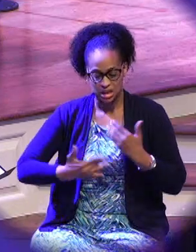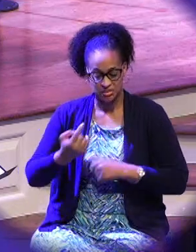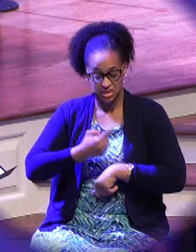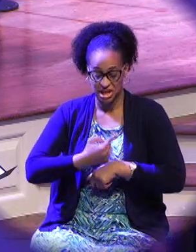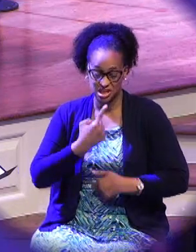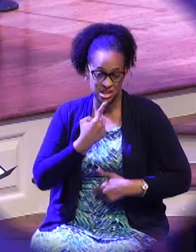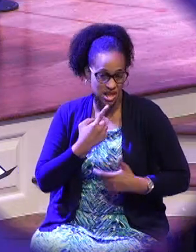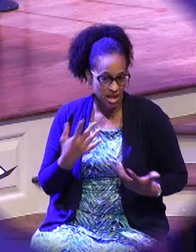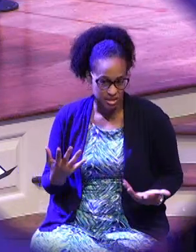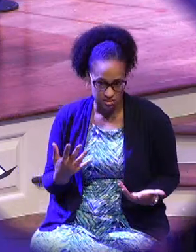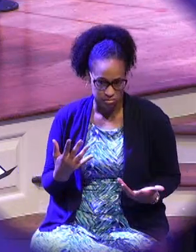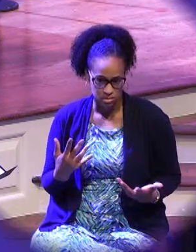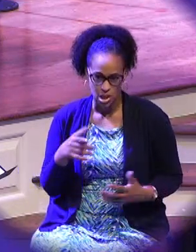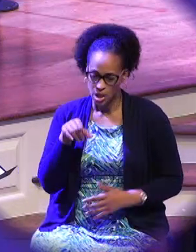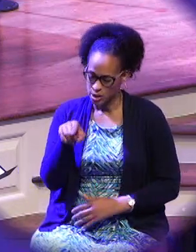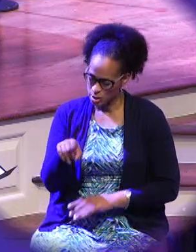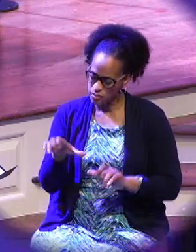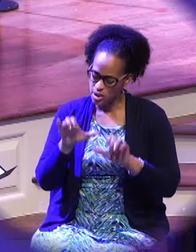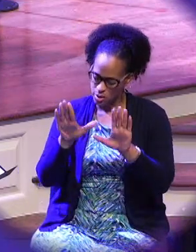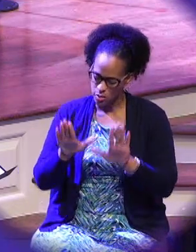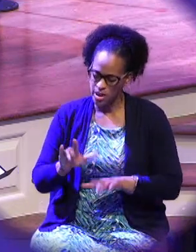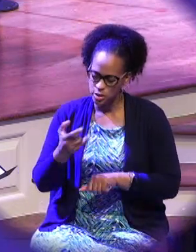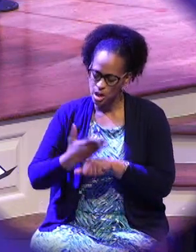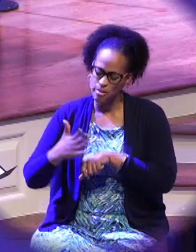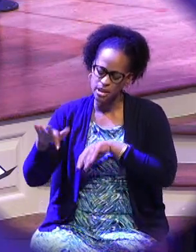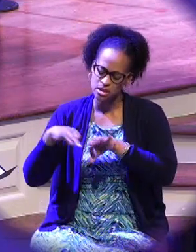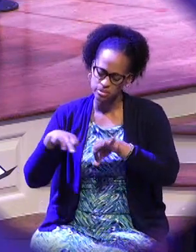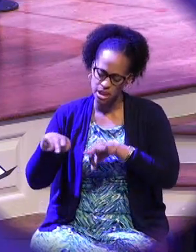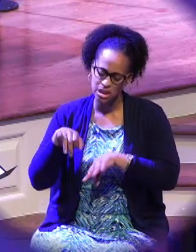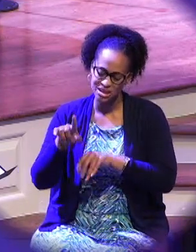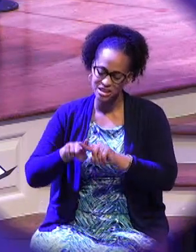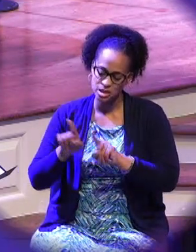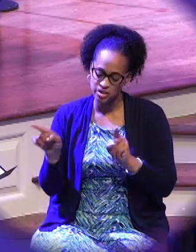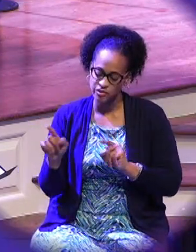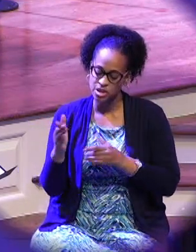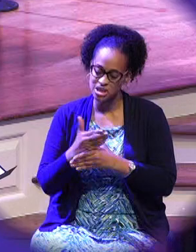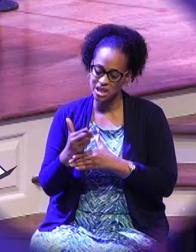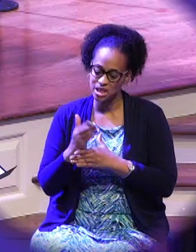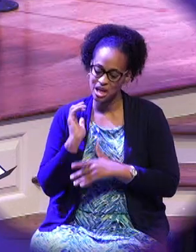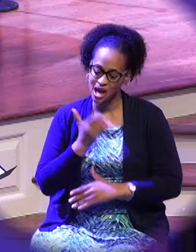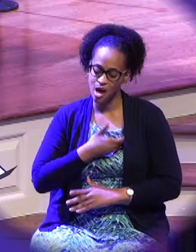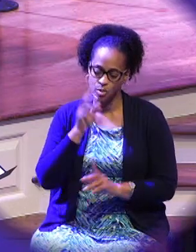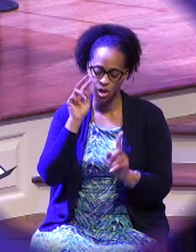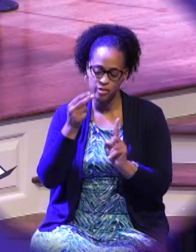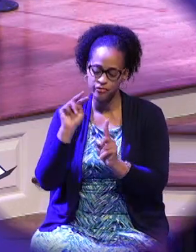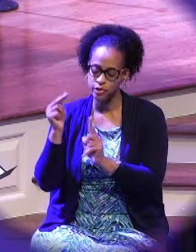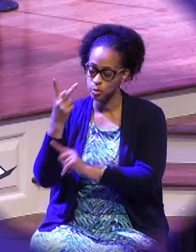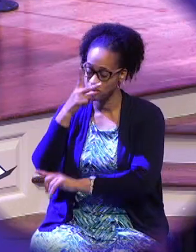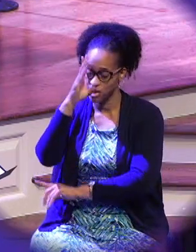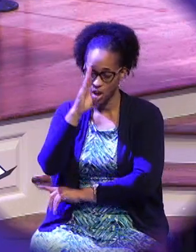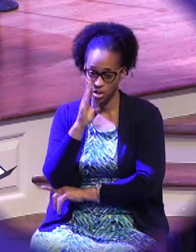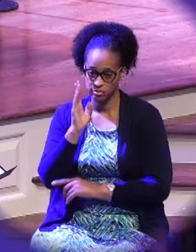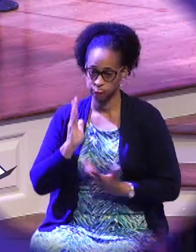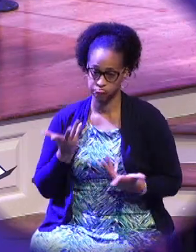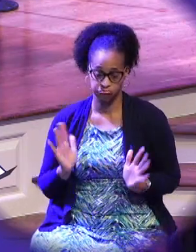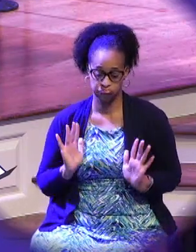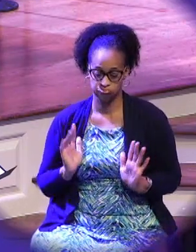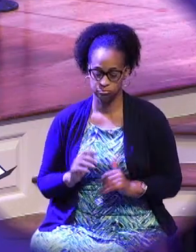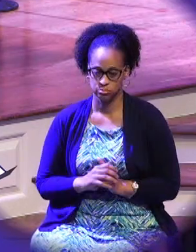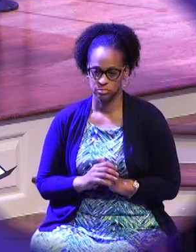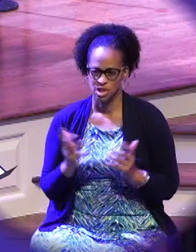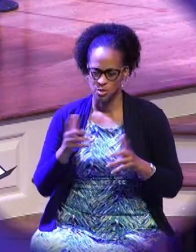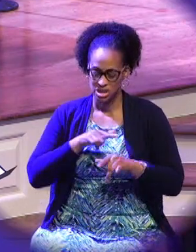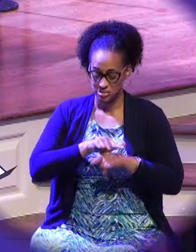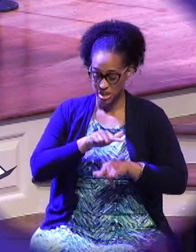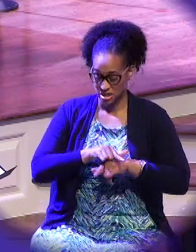just said, you've done a great job of explaining the differences in our view of God. What is